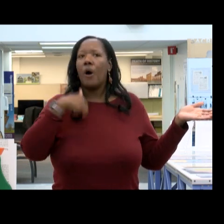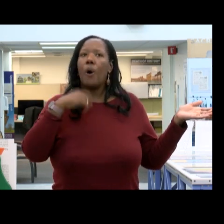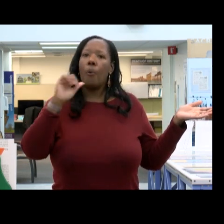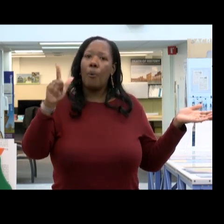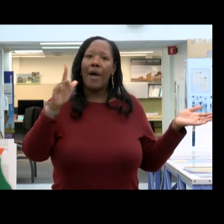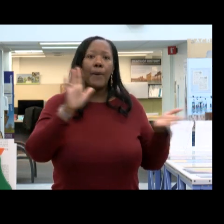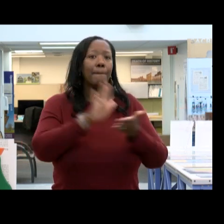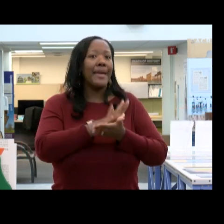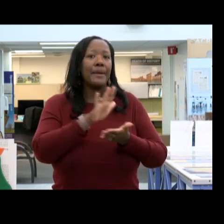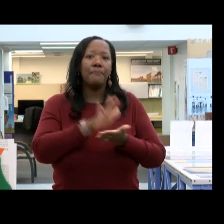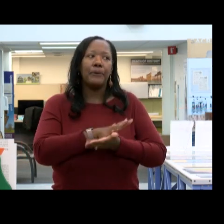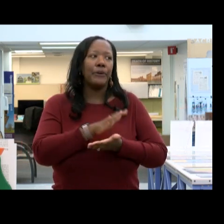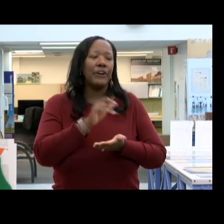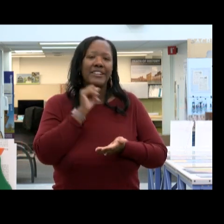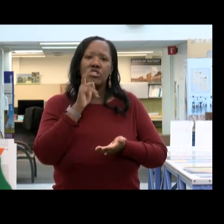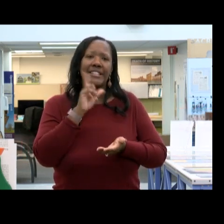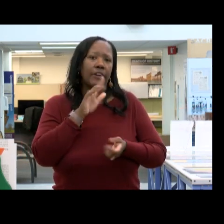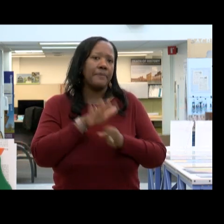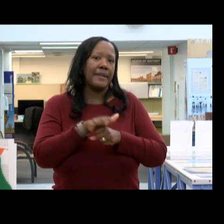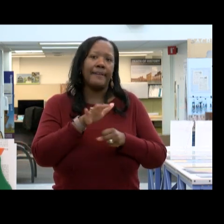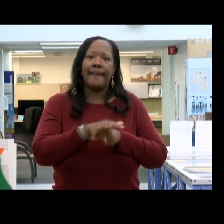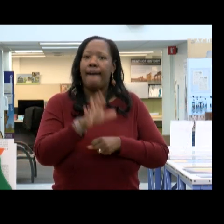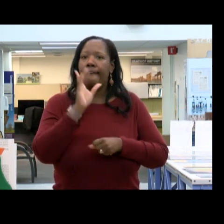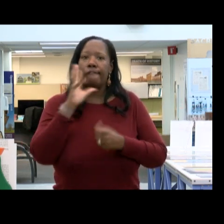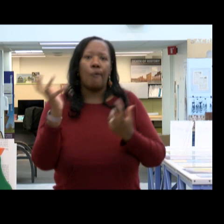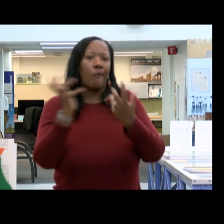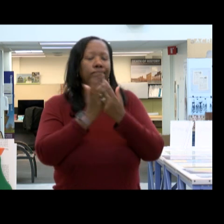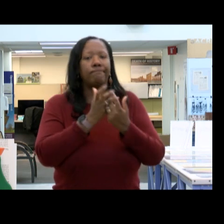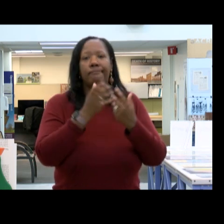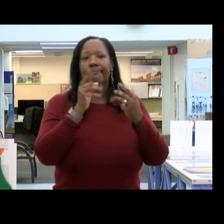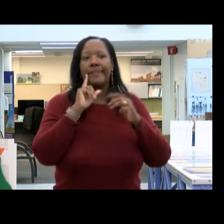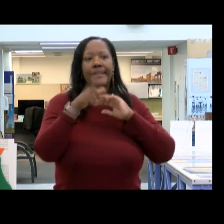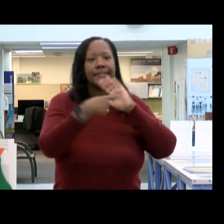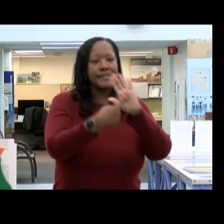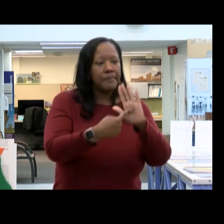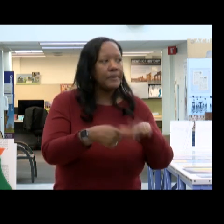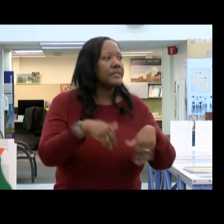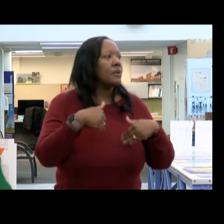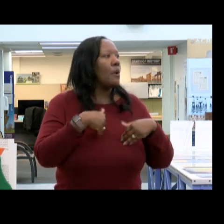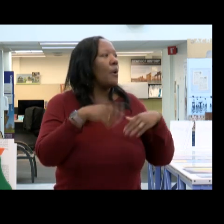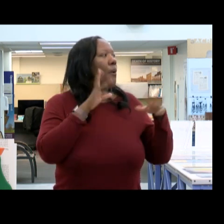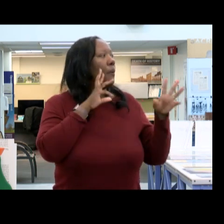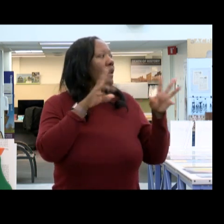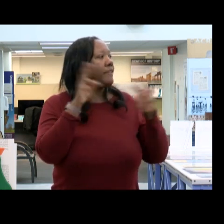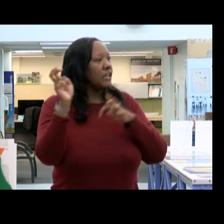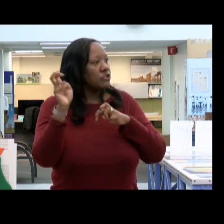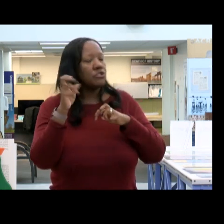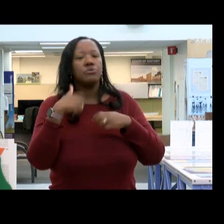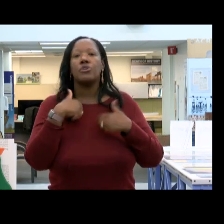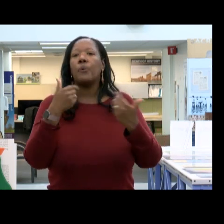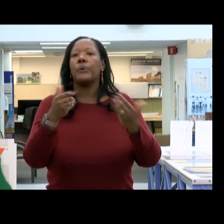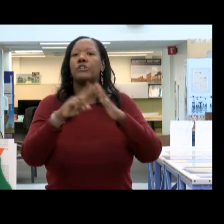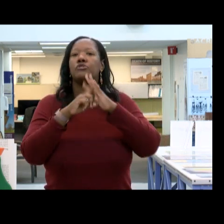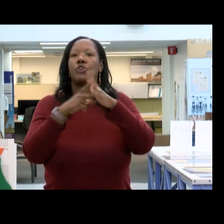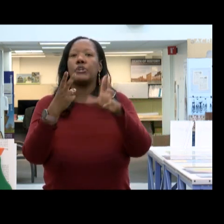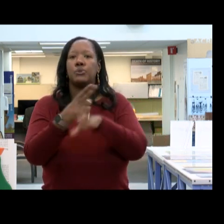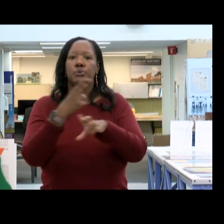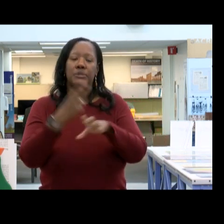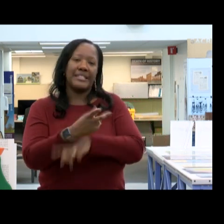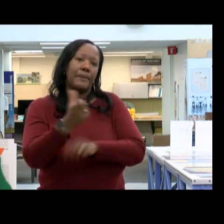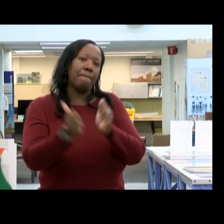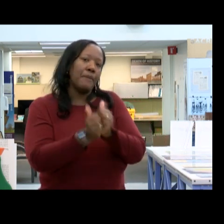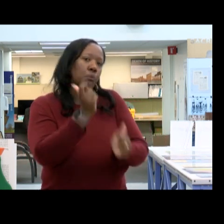just not going to be robust enough for exhibits. We're going to have, you know, issues with it. But we started to use it most